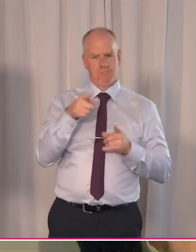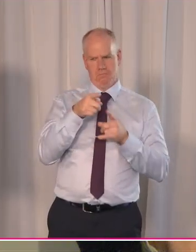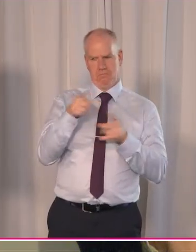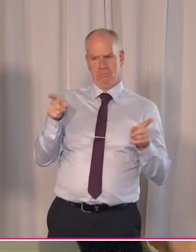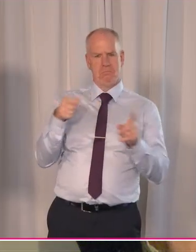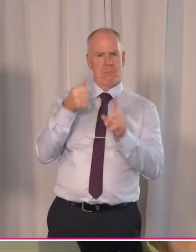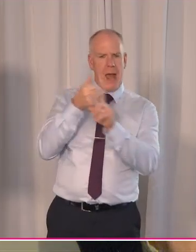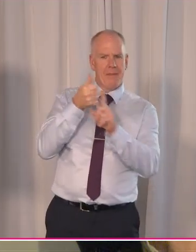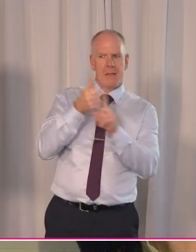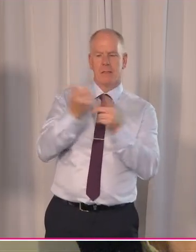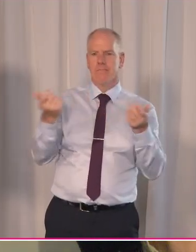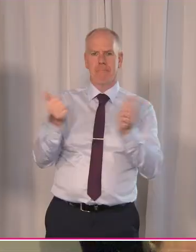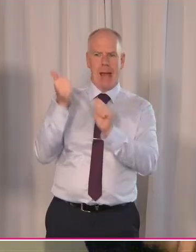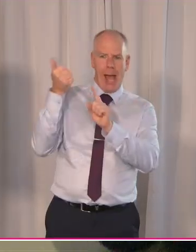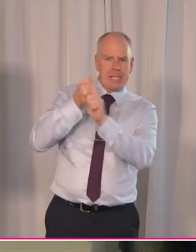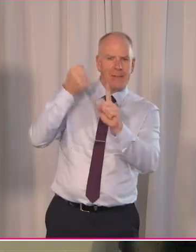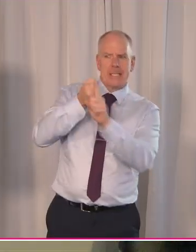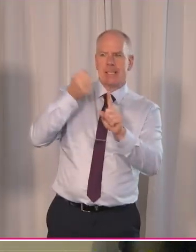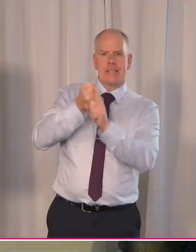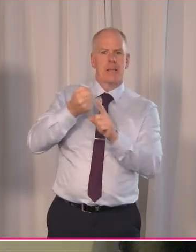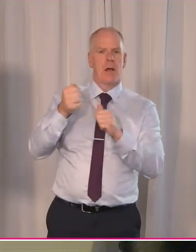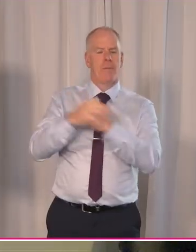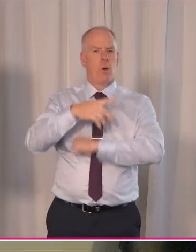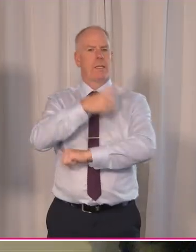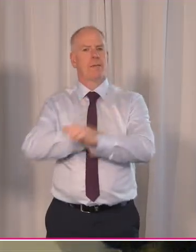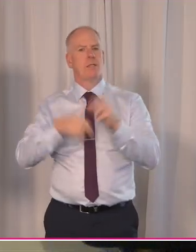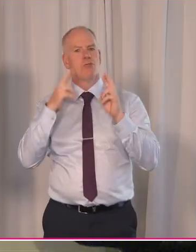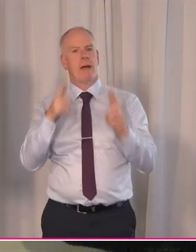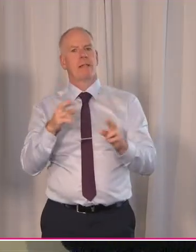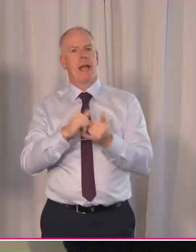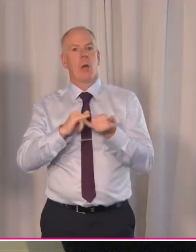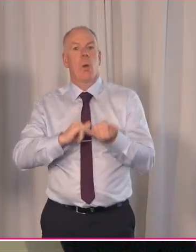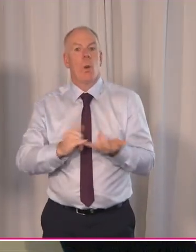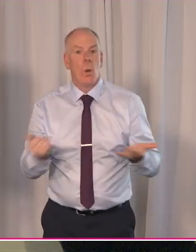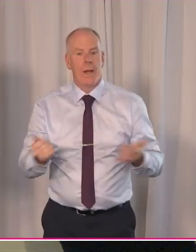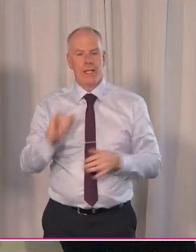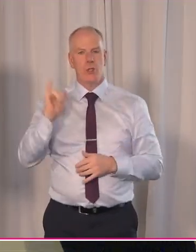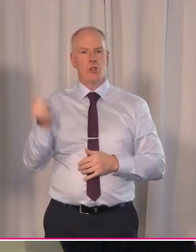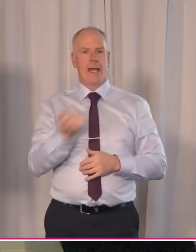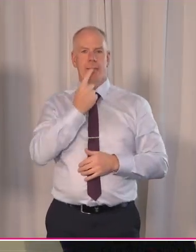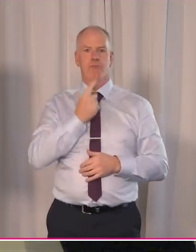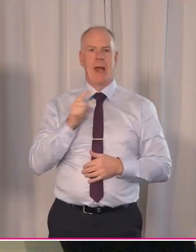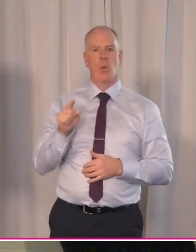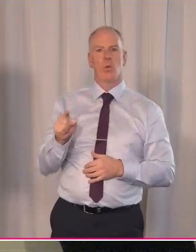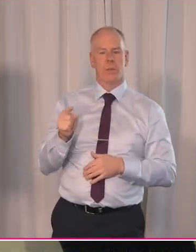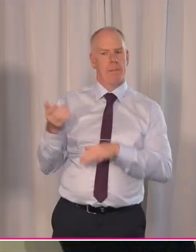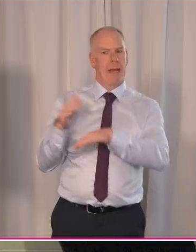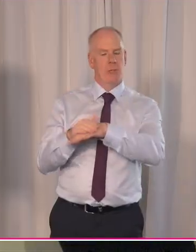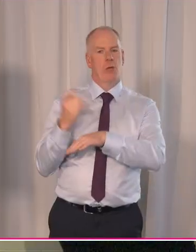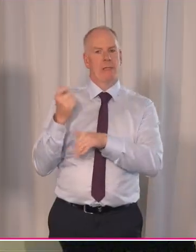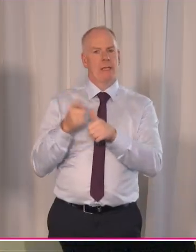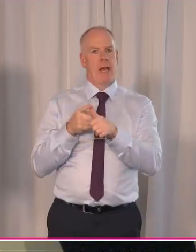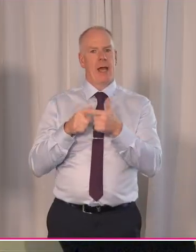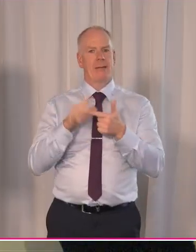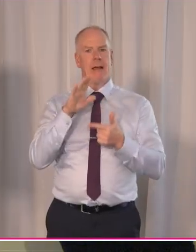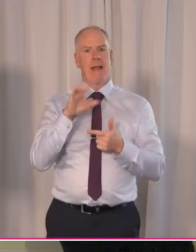and activists in disability rights, like Jackie Brown, who passed away recently, and also Lee Gath, who passed